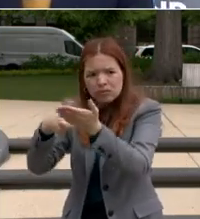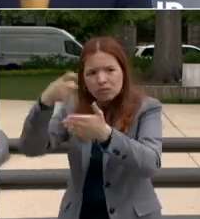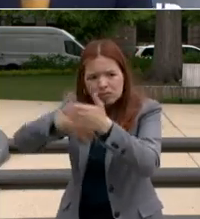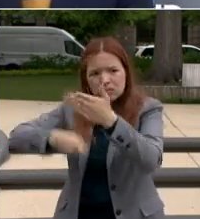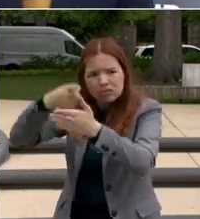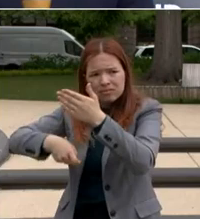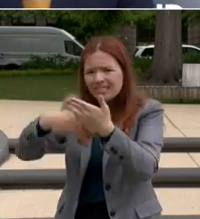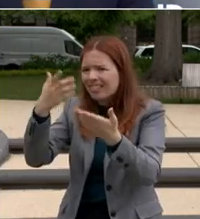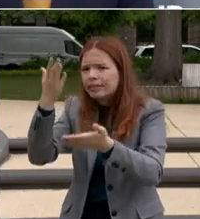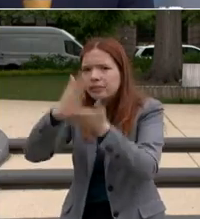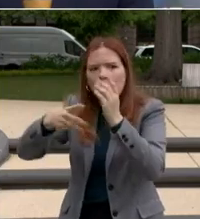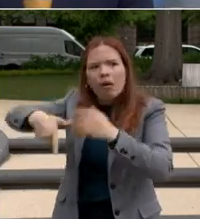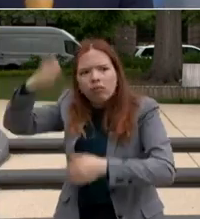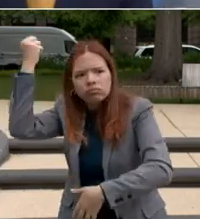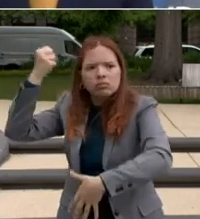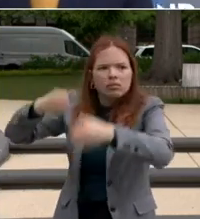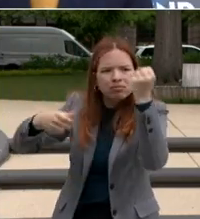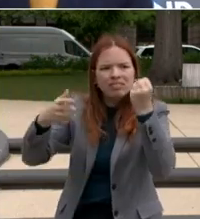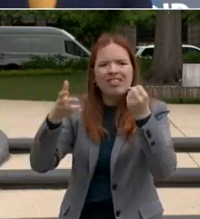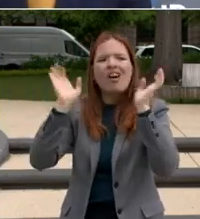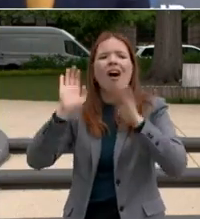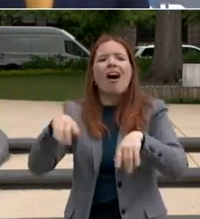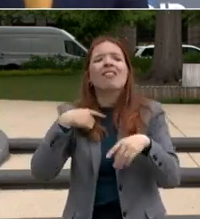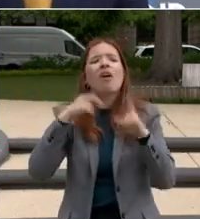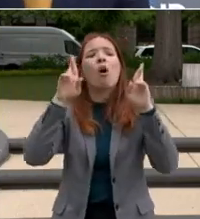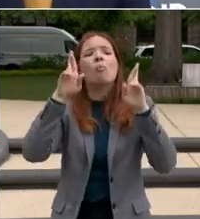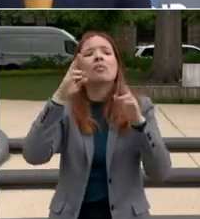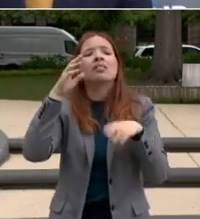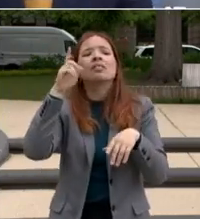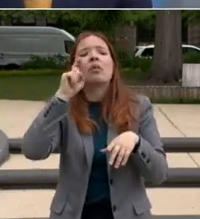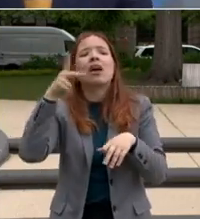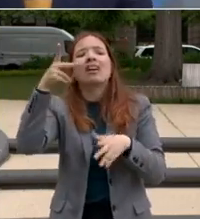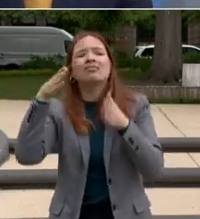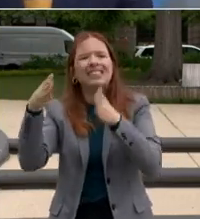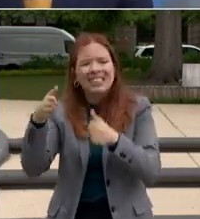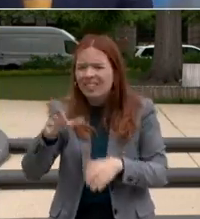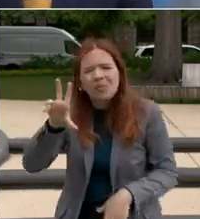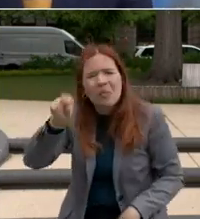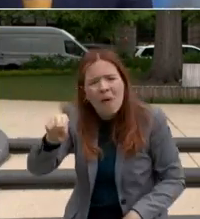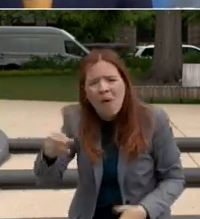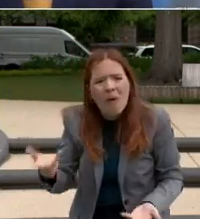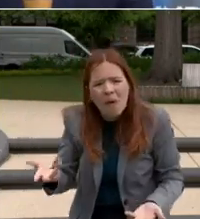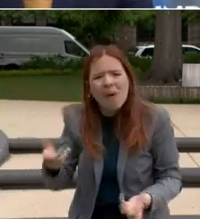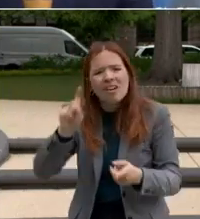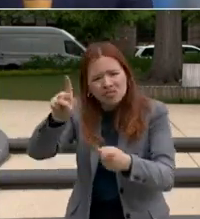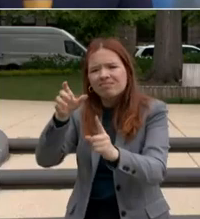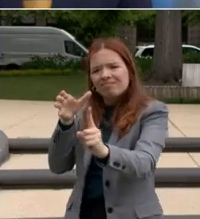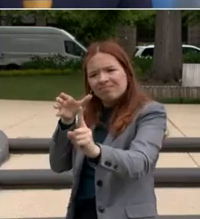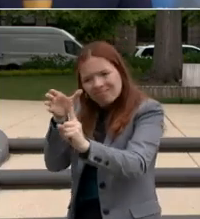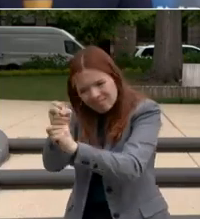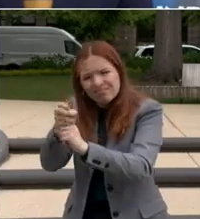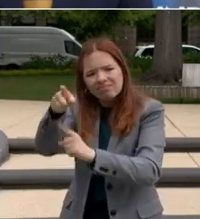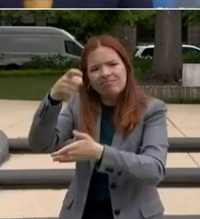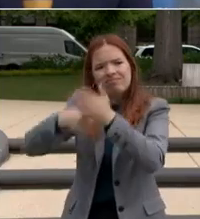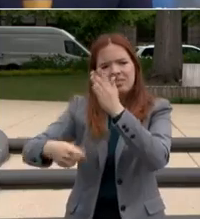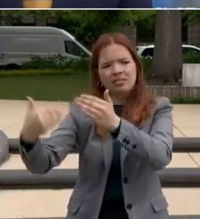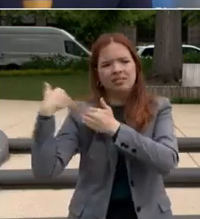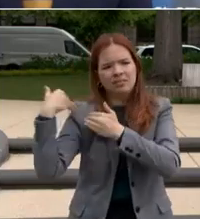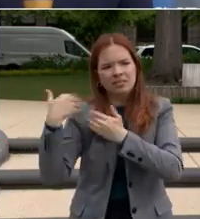randomly hoping they find it parked on K Street somewhere? I think there could be a number of different strategies that